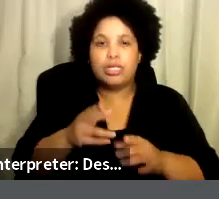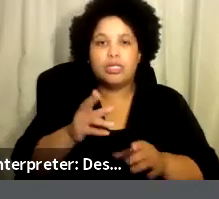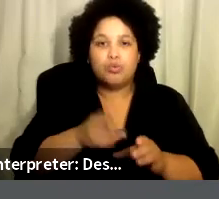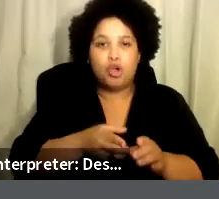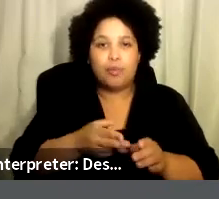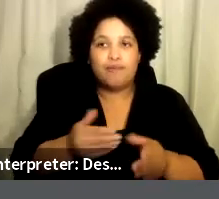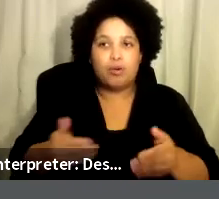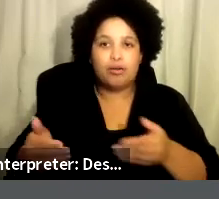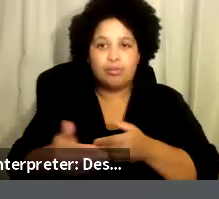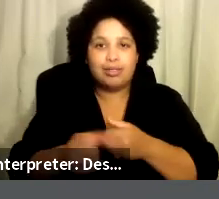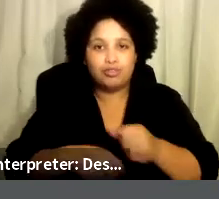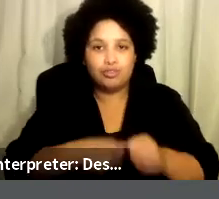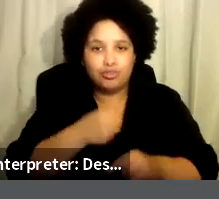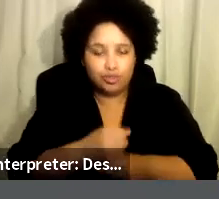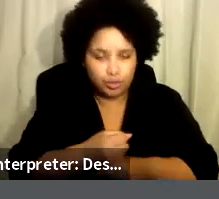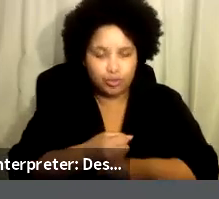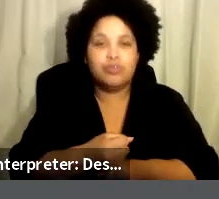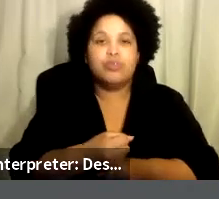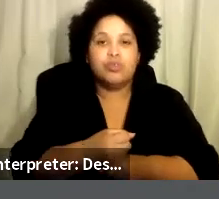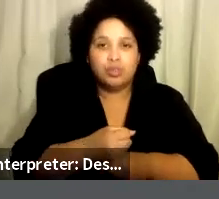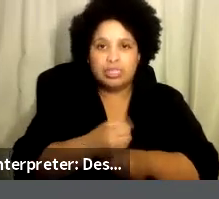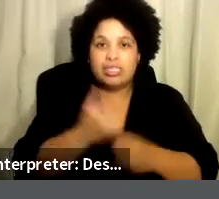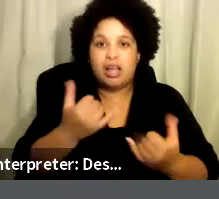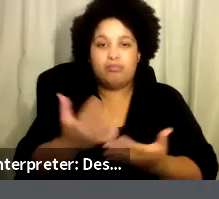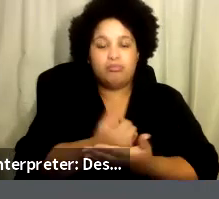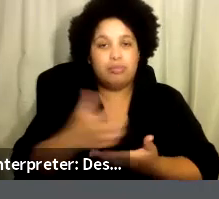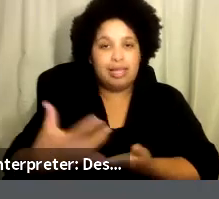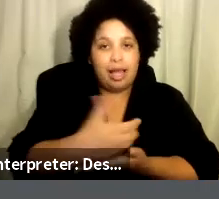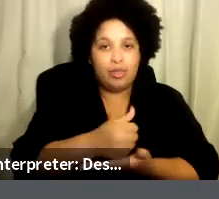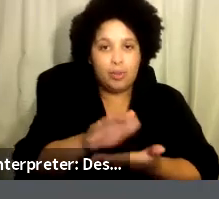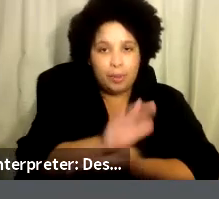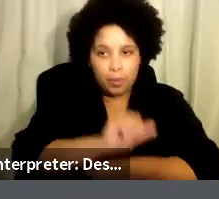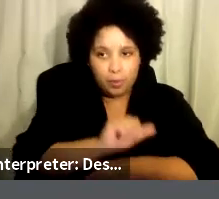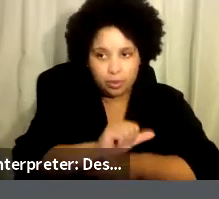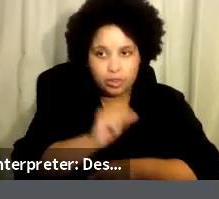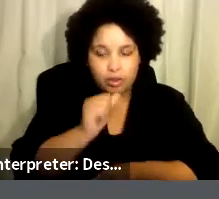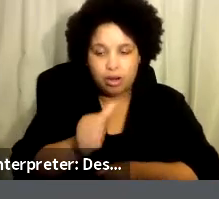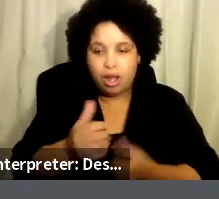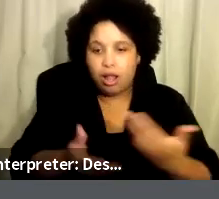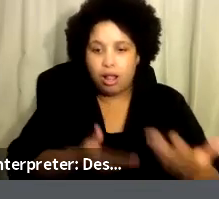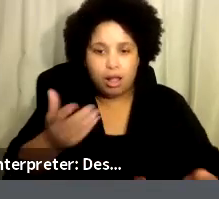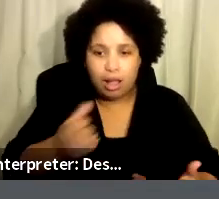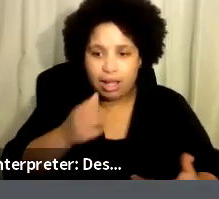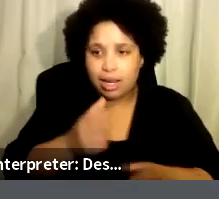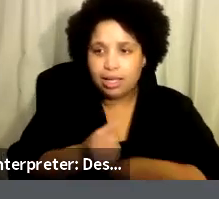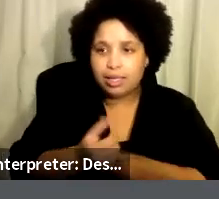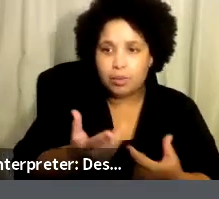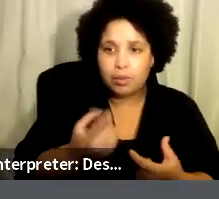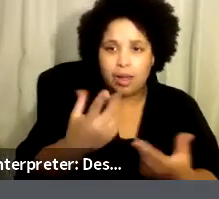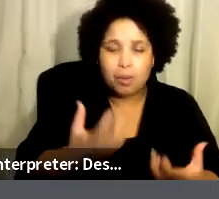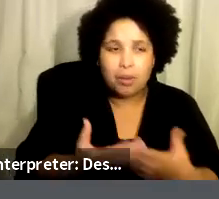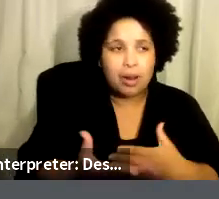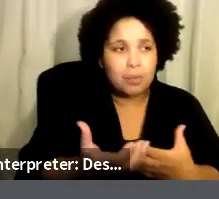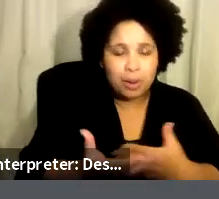April. So really spend some time gathering those documents so that you are not in a situation where you do not get the AM or the PM that